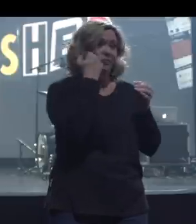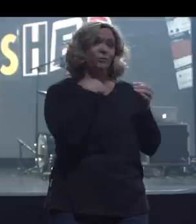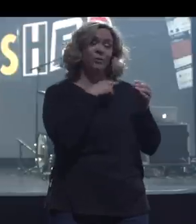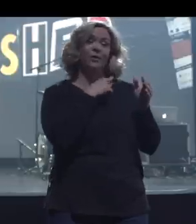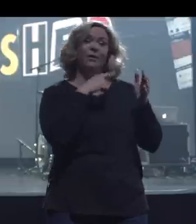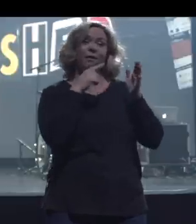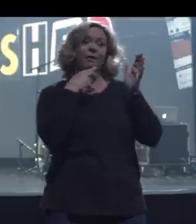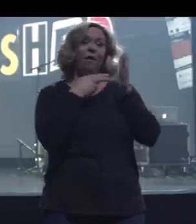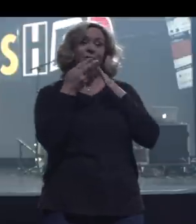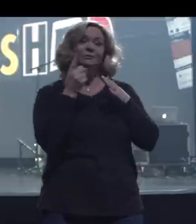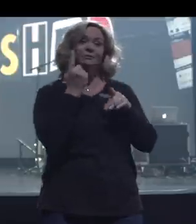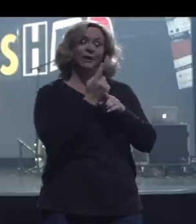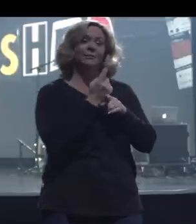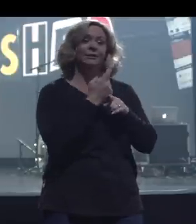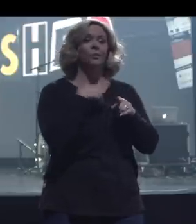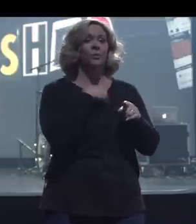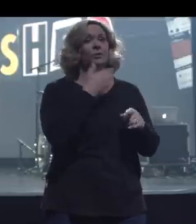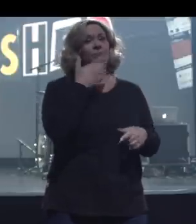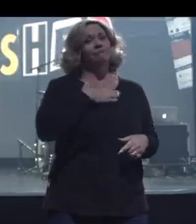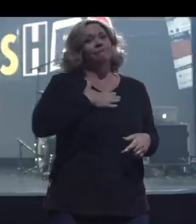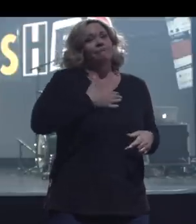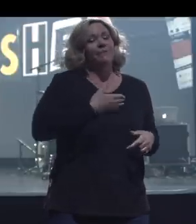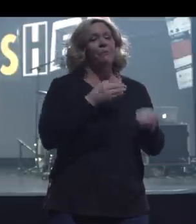If we were honest, most of us would admit that